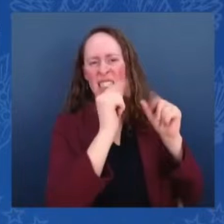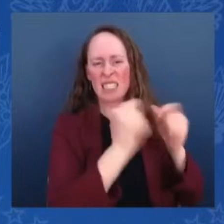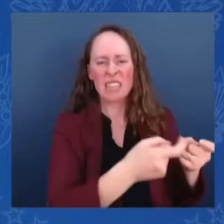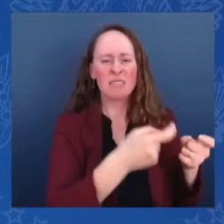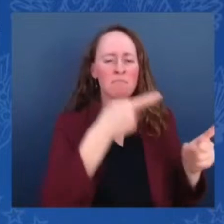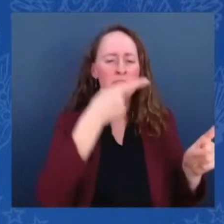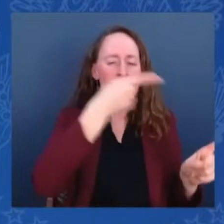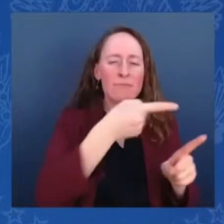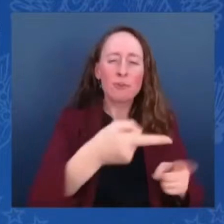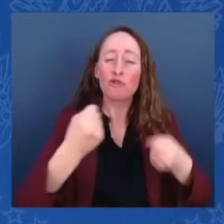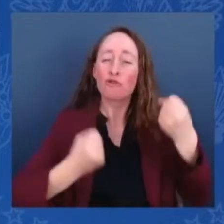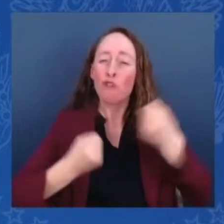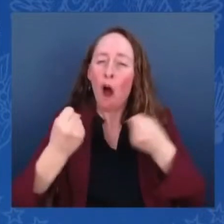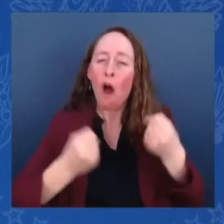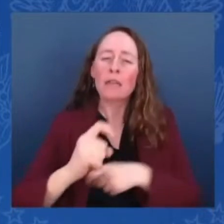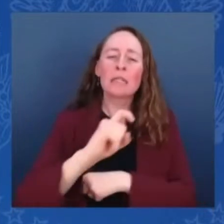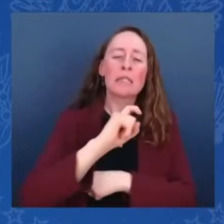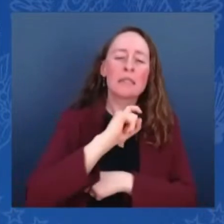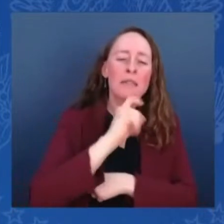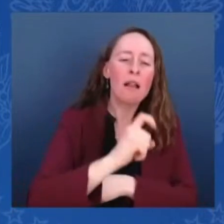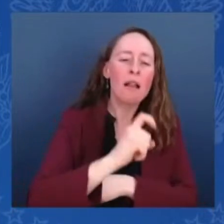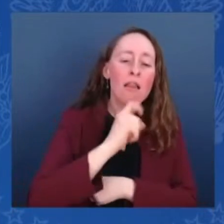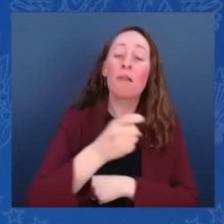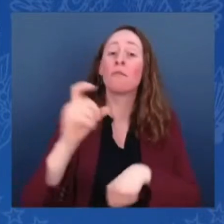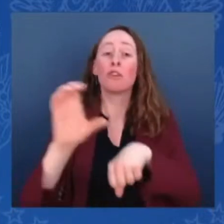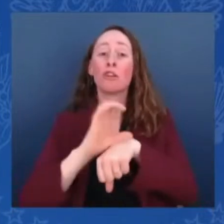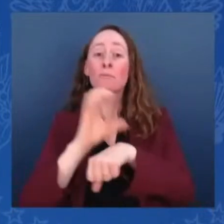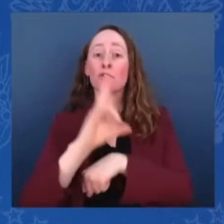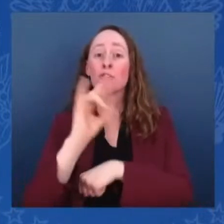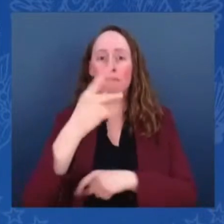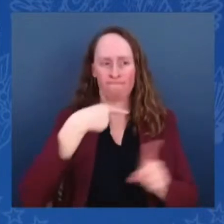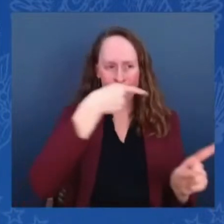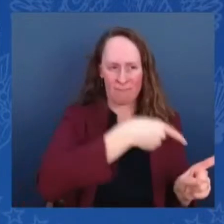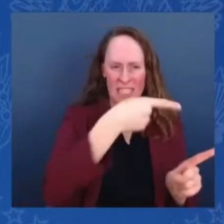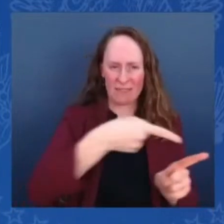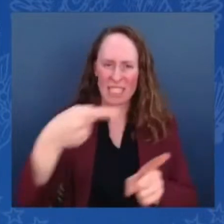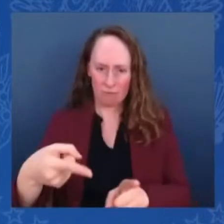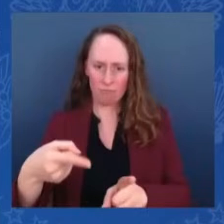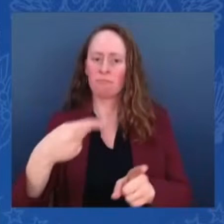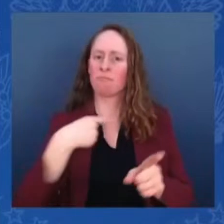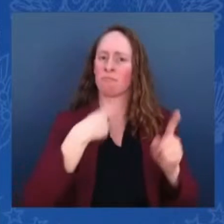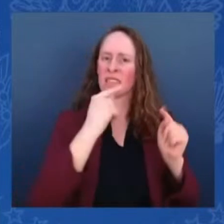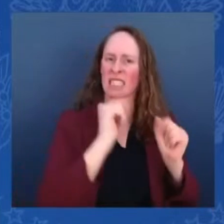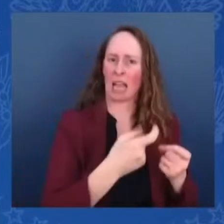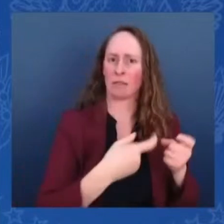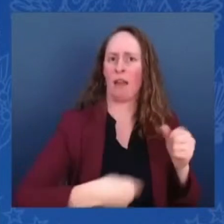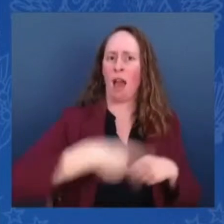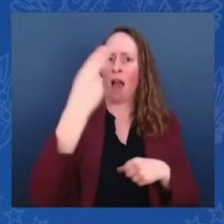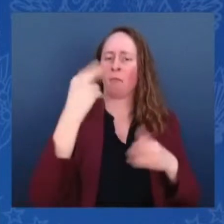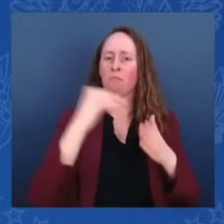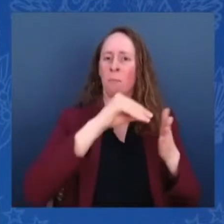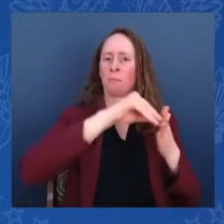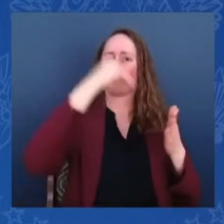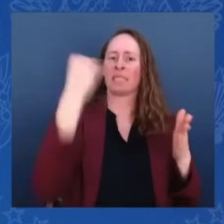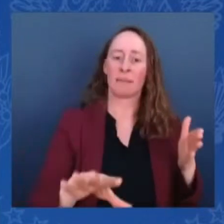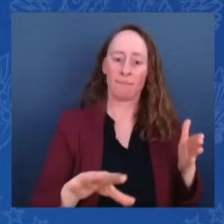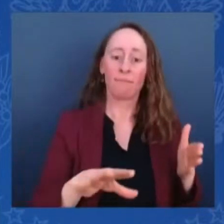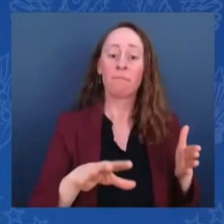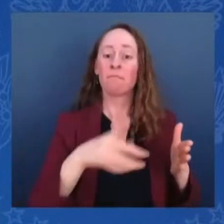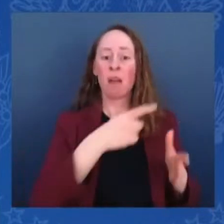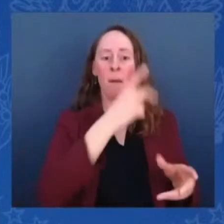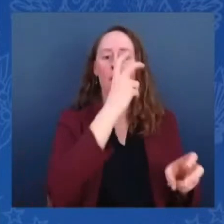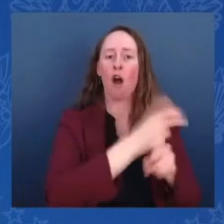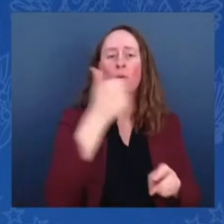rather than across-the-board tariffs. We imposed historic export controls on investments, restrictions,